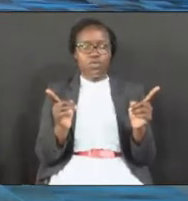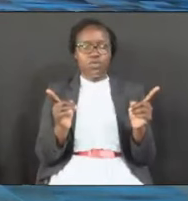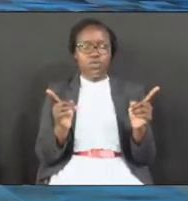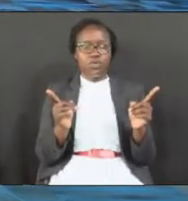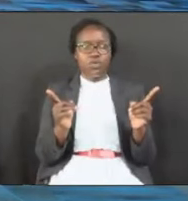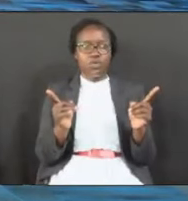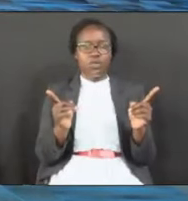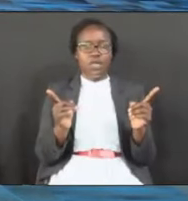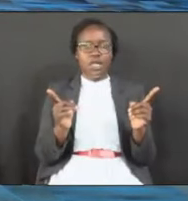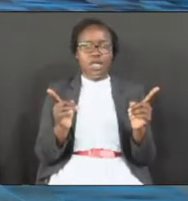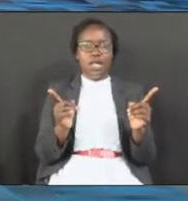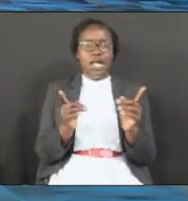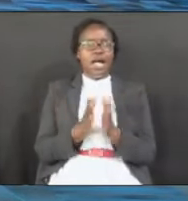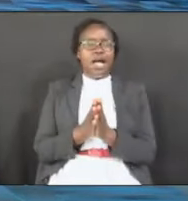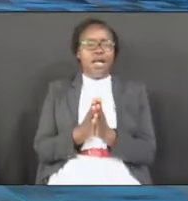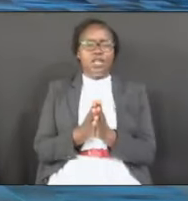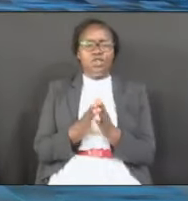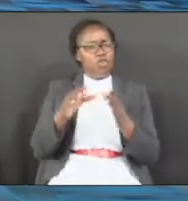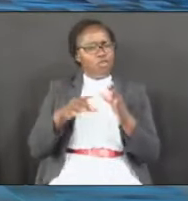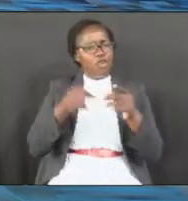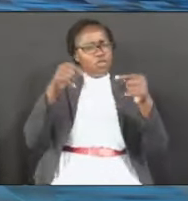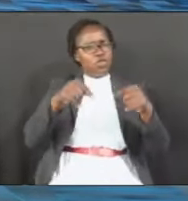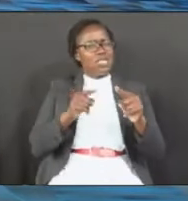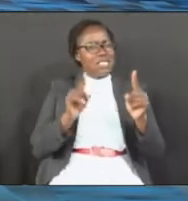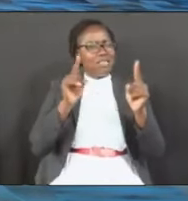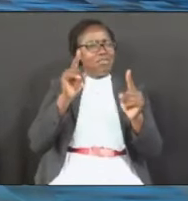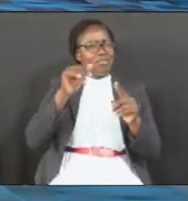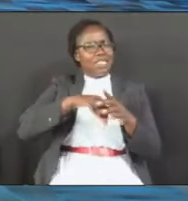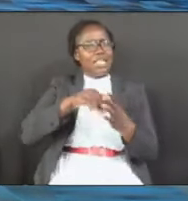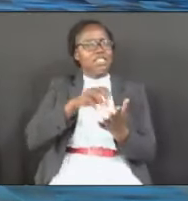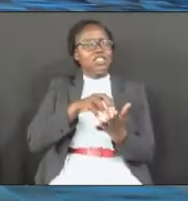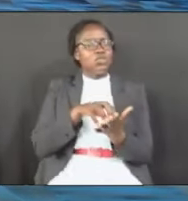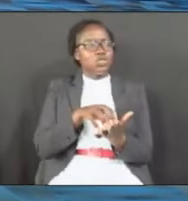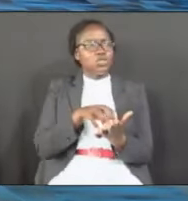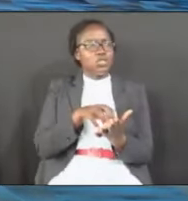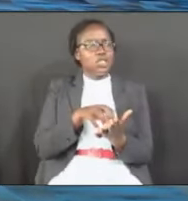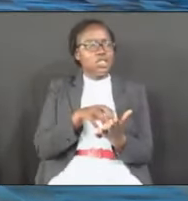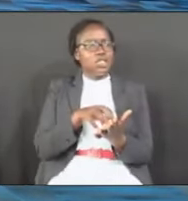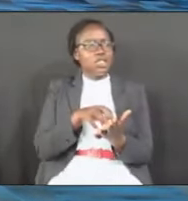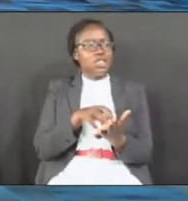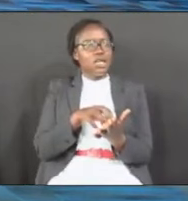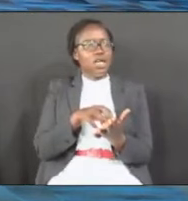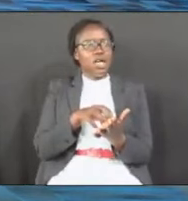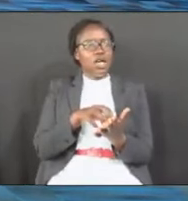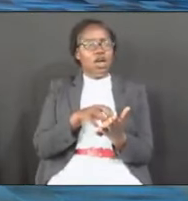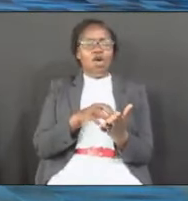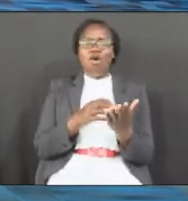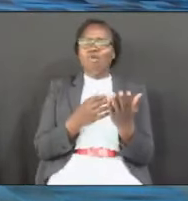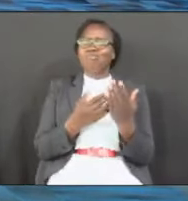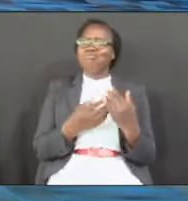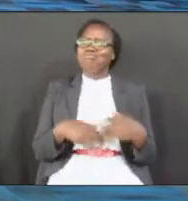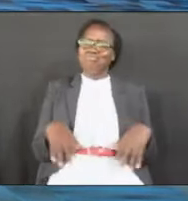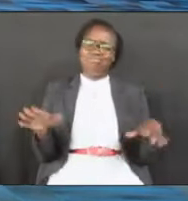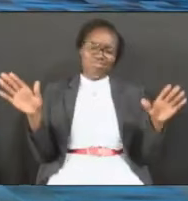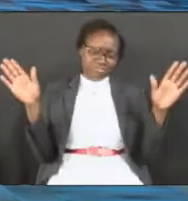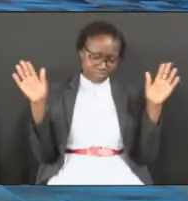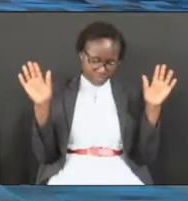Have you found yourself in a situation of hopelessness,